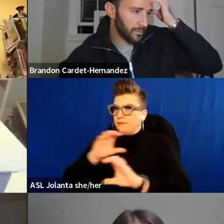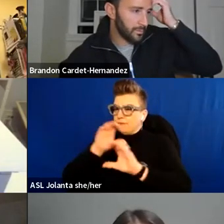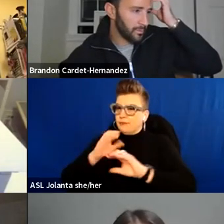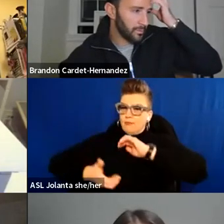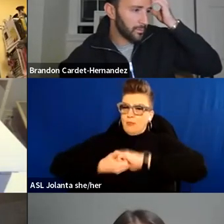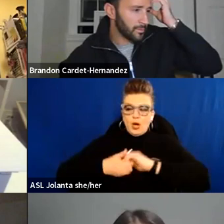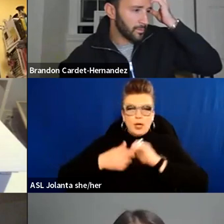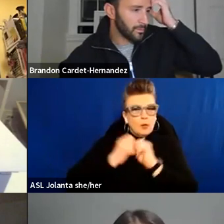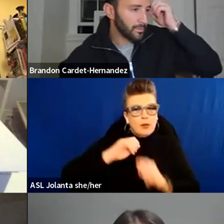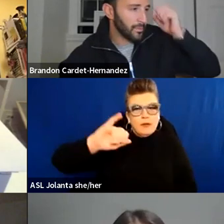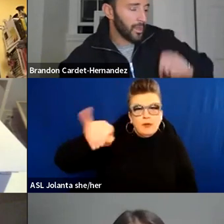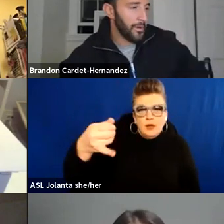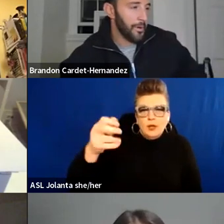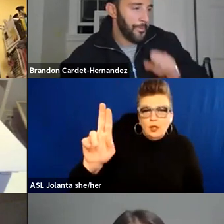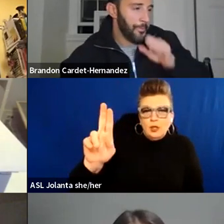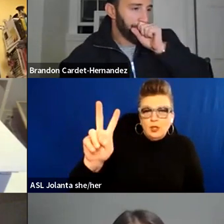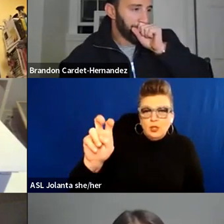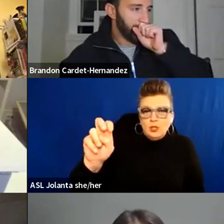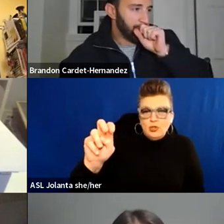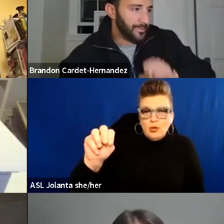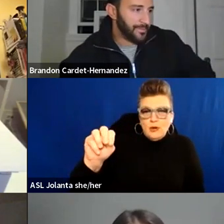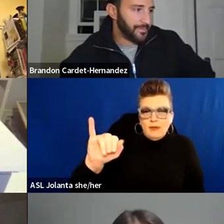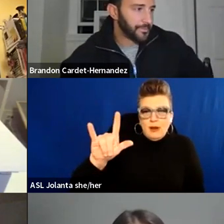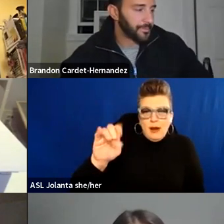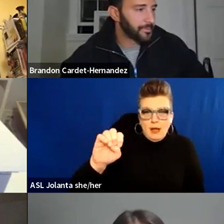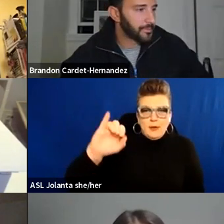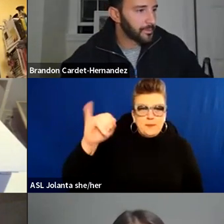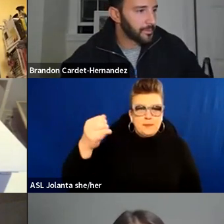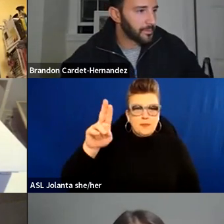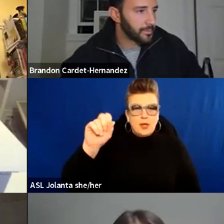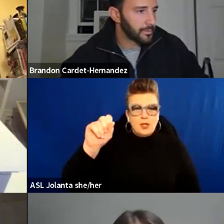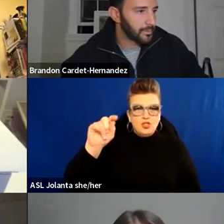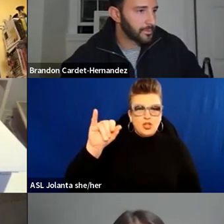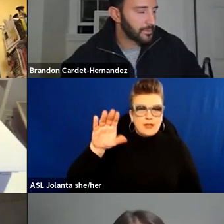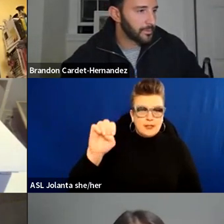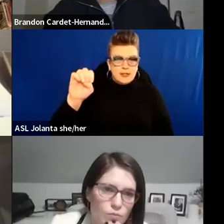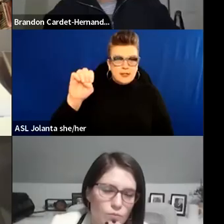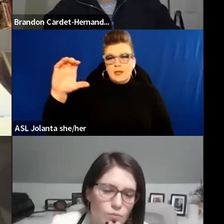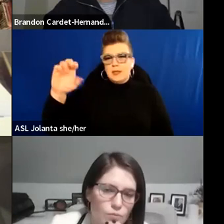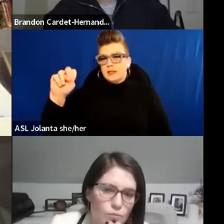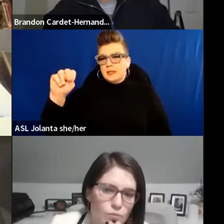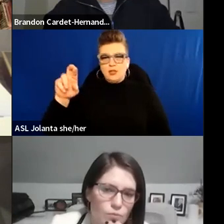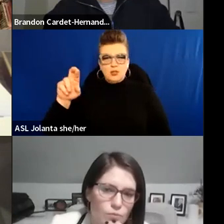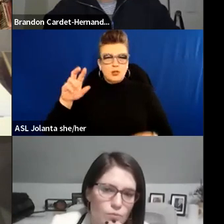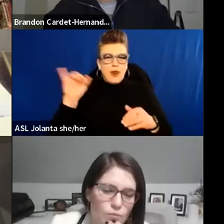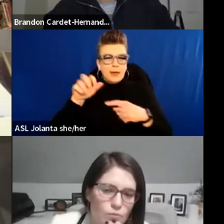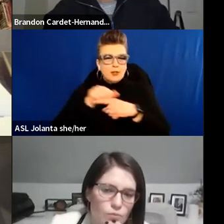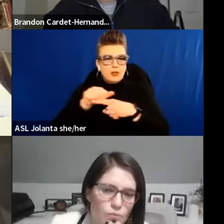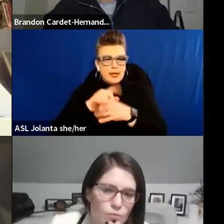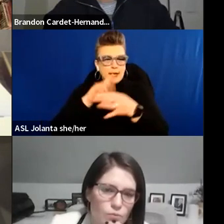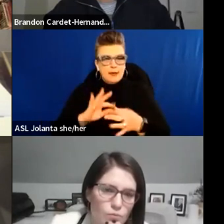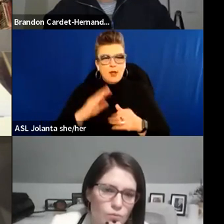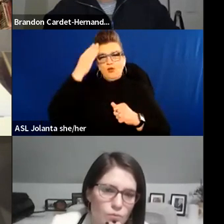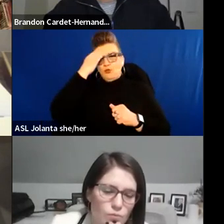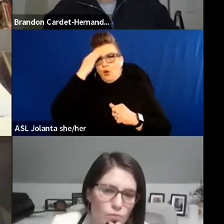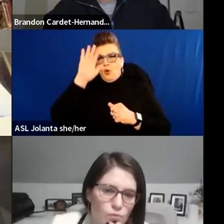center to um do some in some additional training on like know your rights um when i was with bpd we used